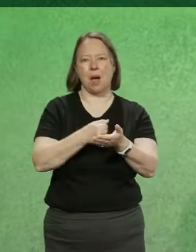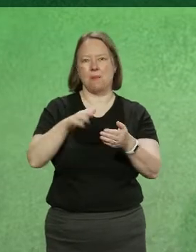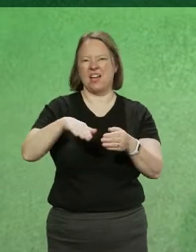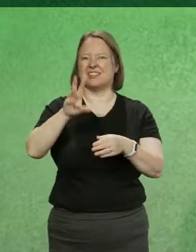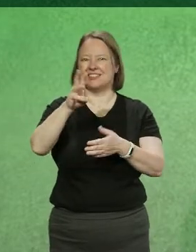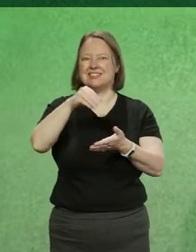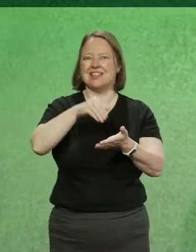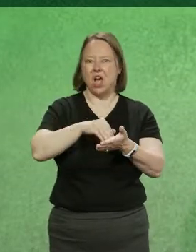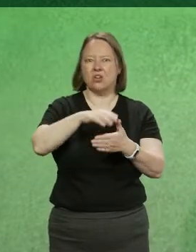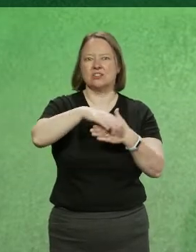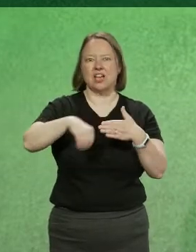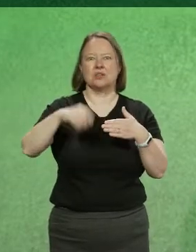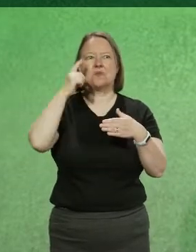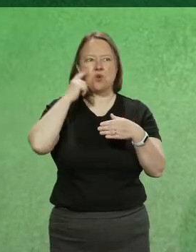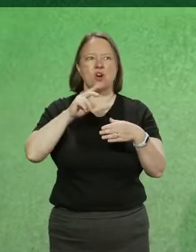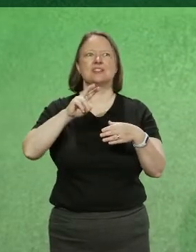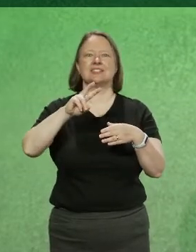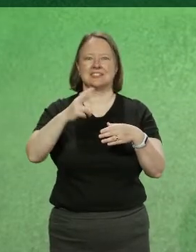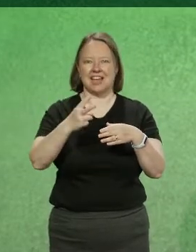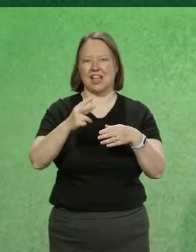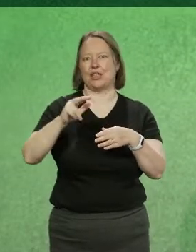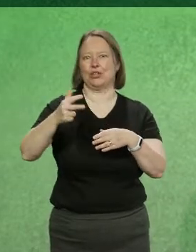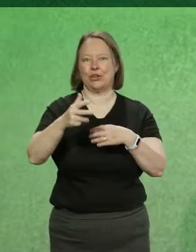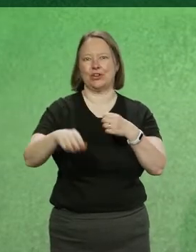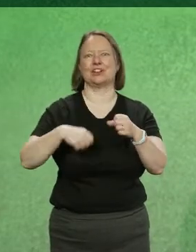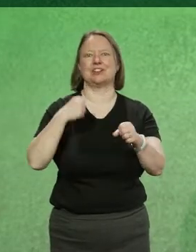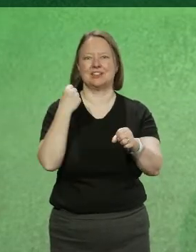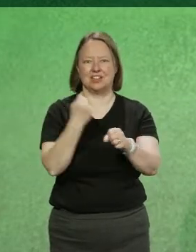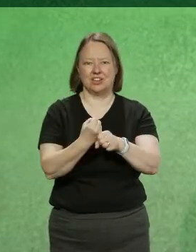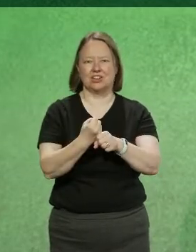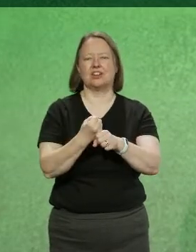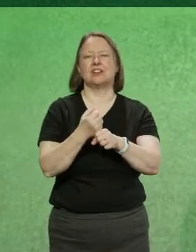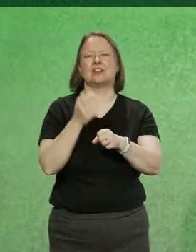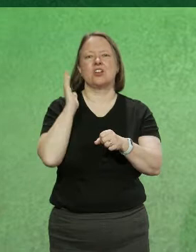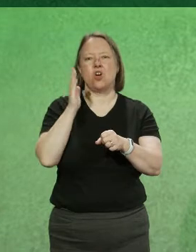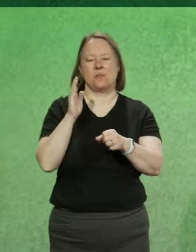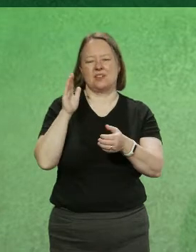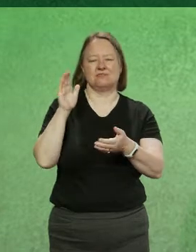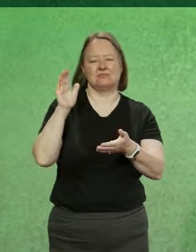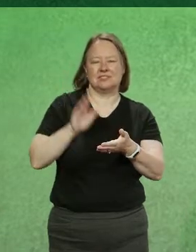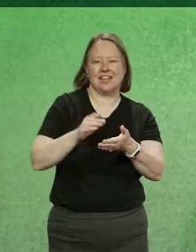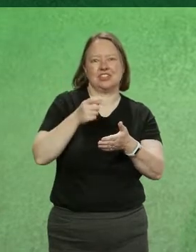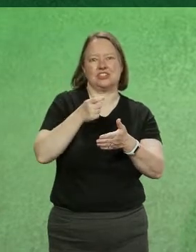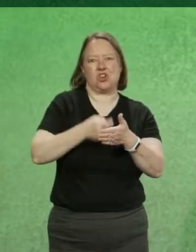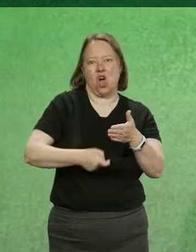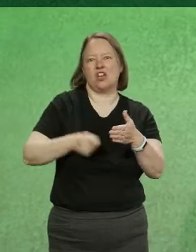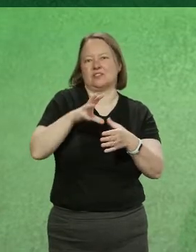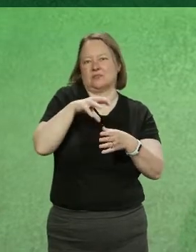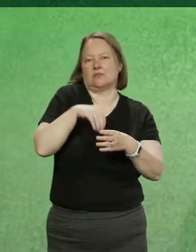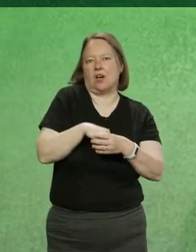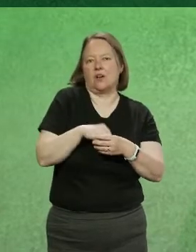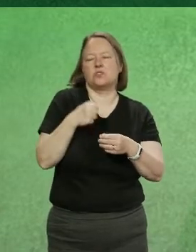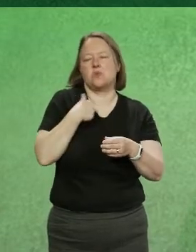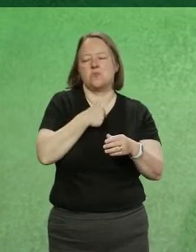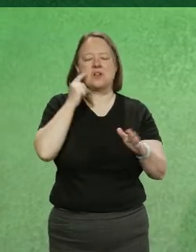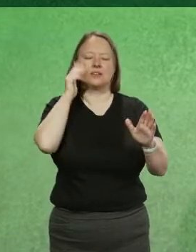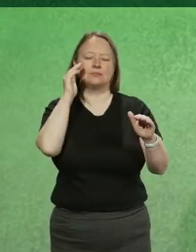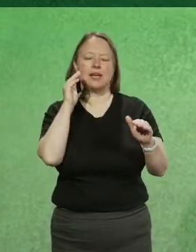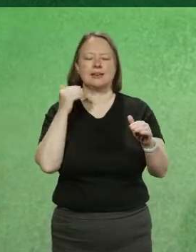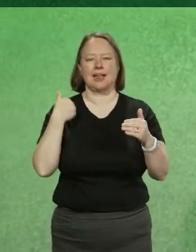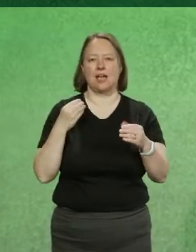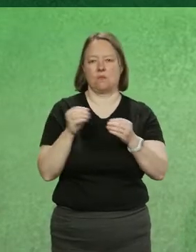$6,000. But for the second and third year, there will be less cost, involved. So we are expecting